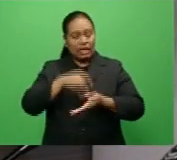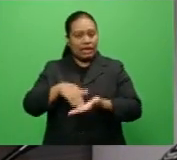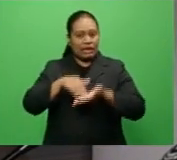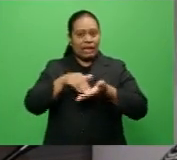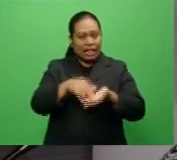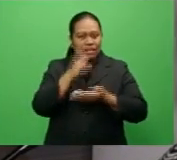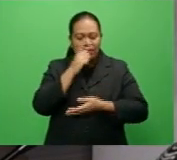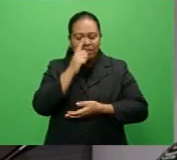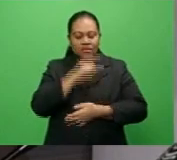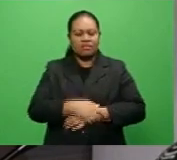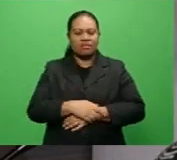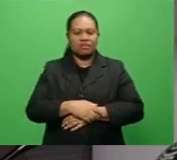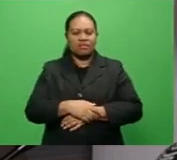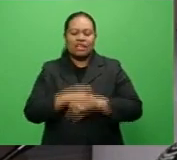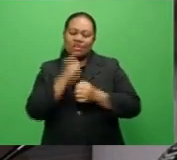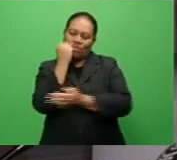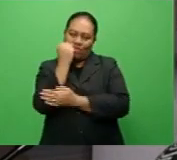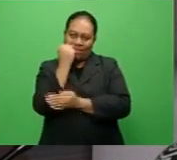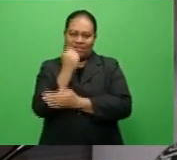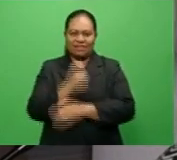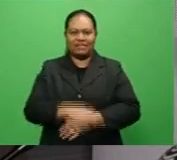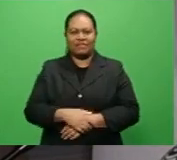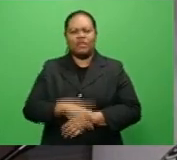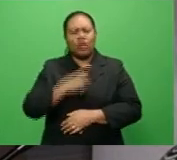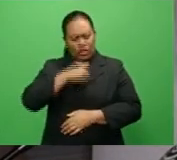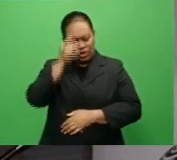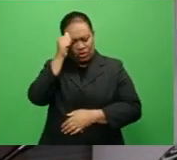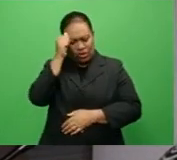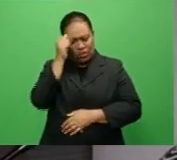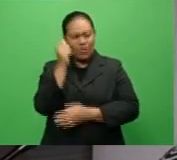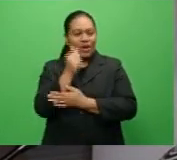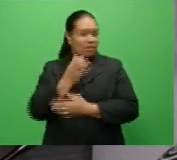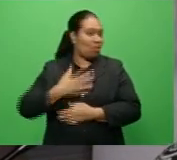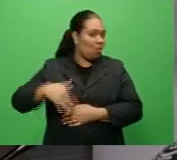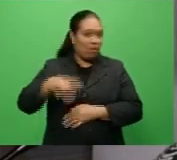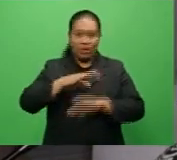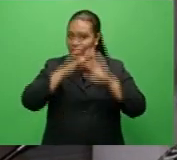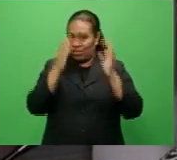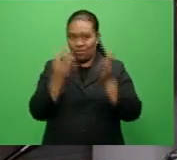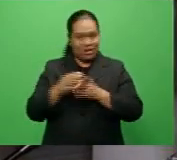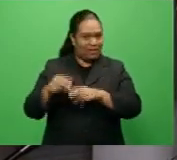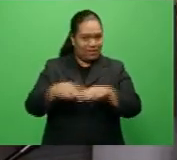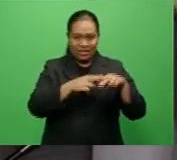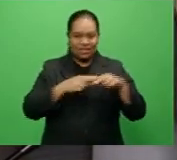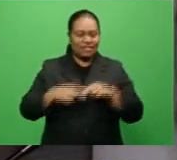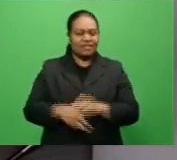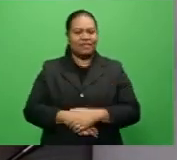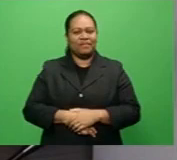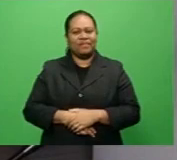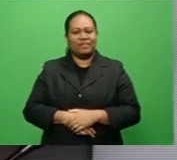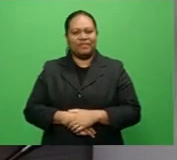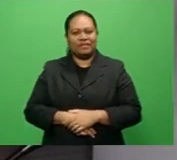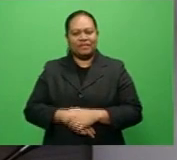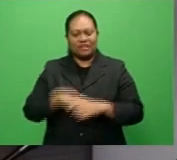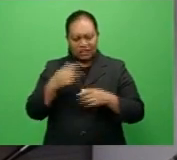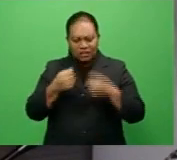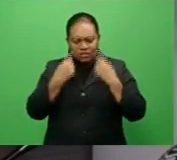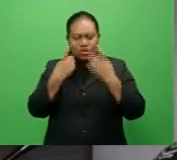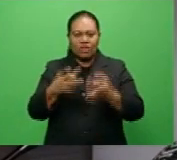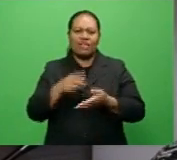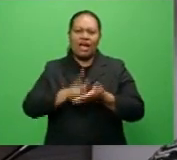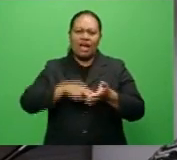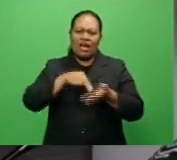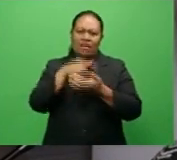people is rugby, because as you know, rugby is everywhere in Fiji. So we decided to help Uprising Rugby